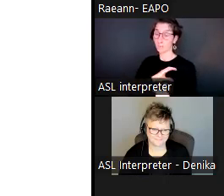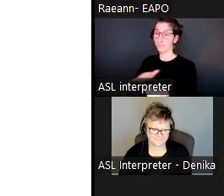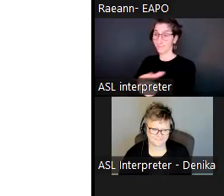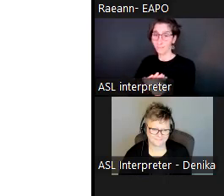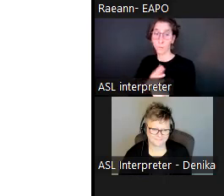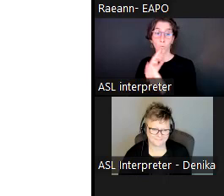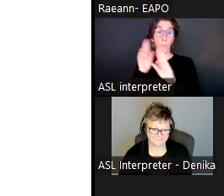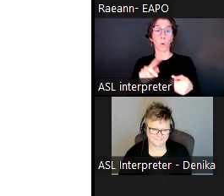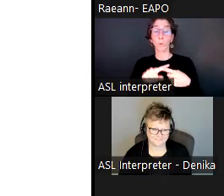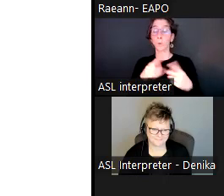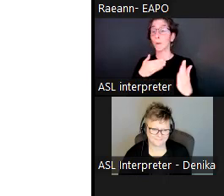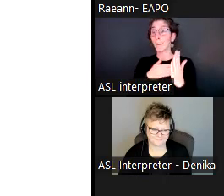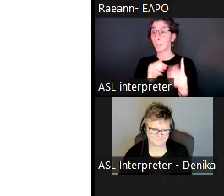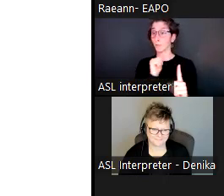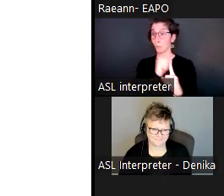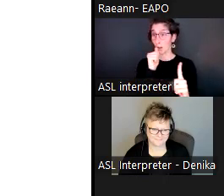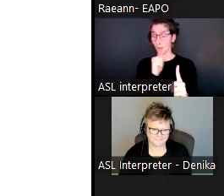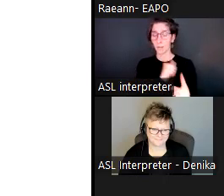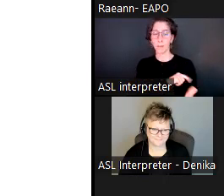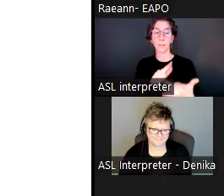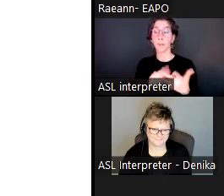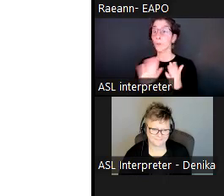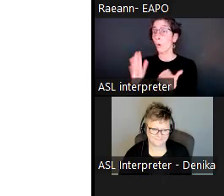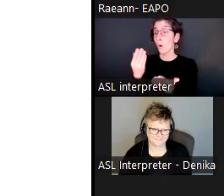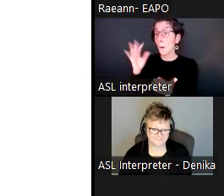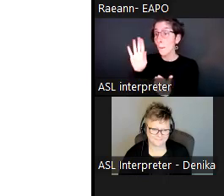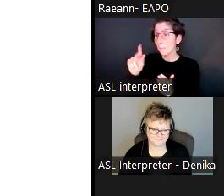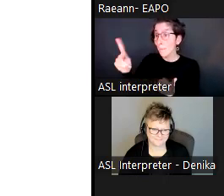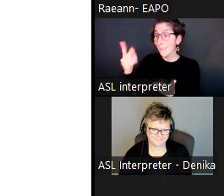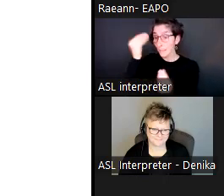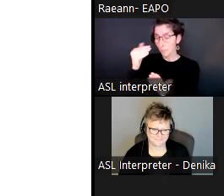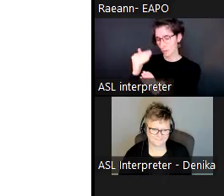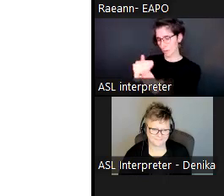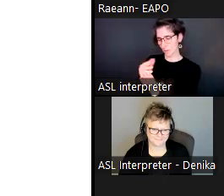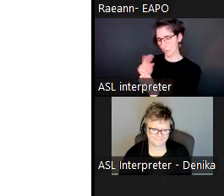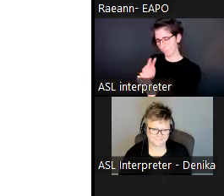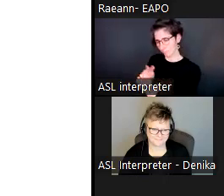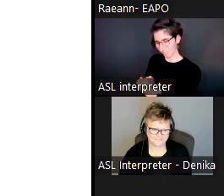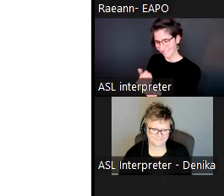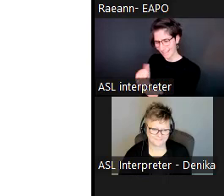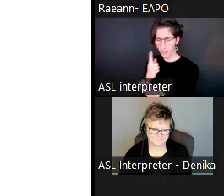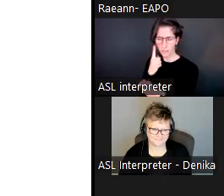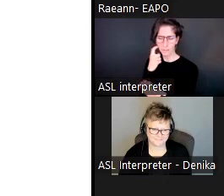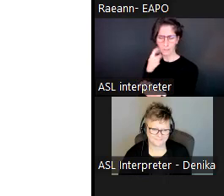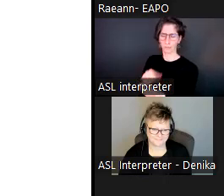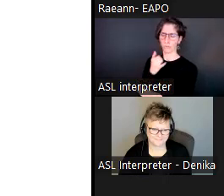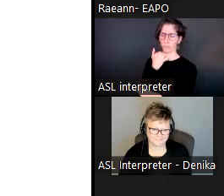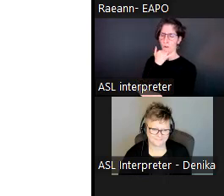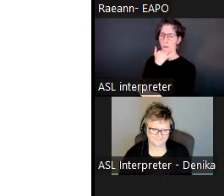Anti-Fraud. Review your financial statements and notify the banks of any suspicious activity.